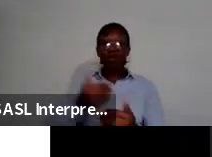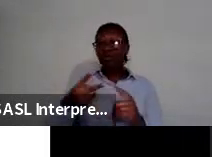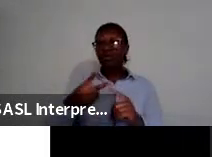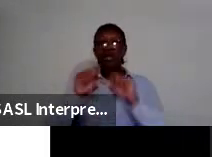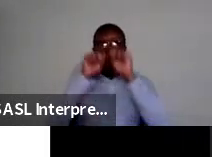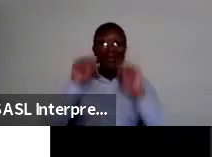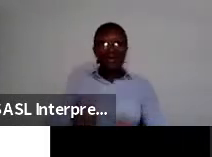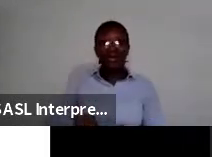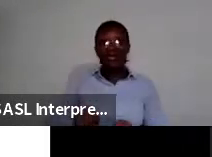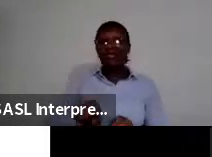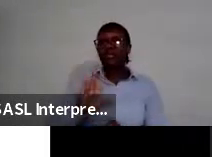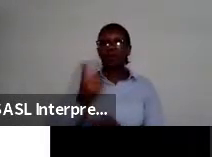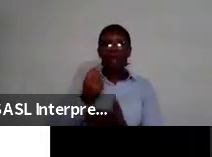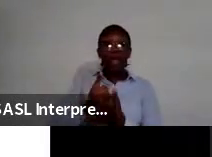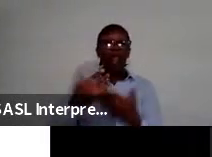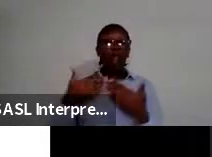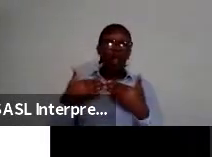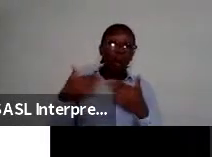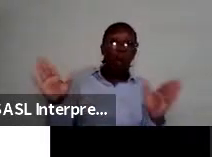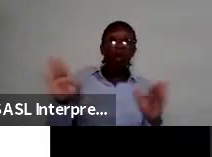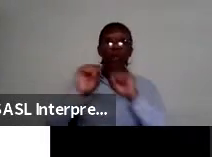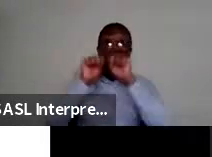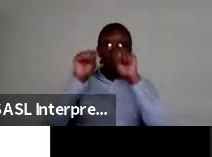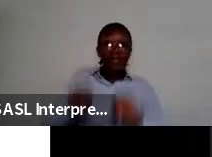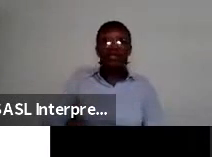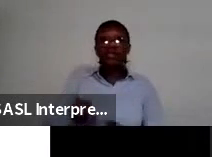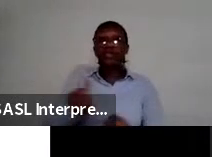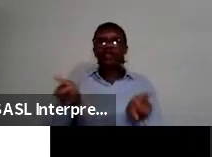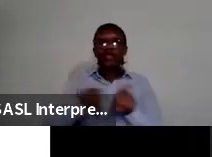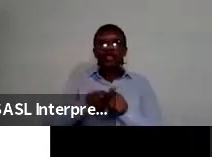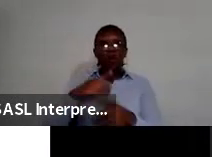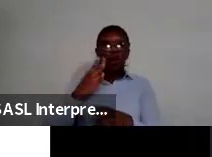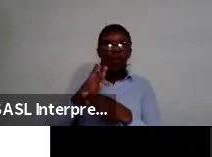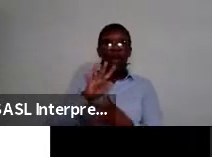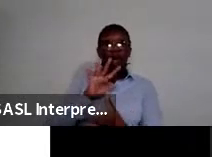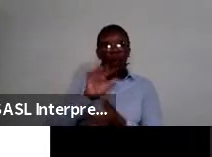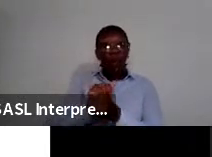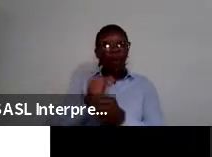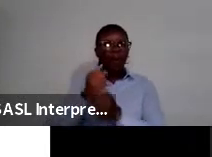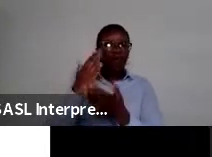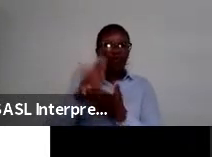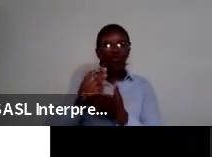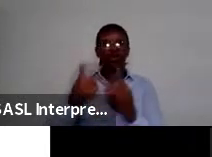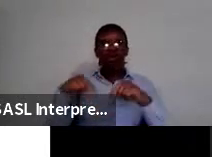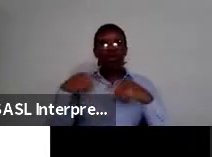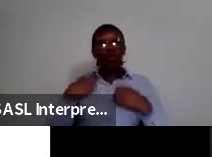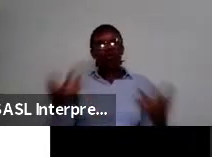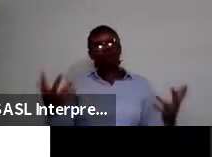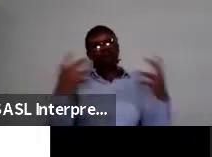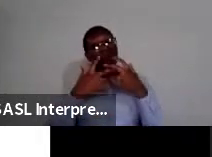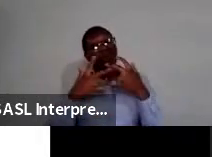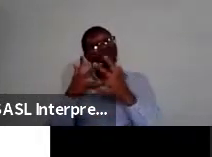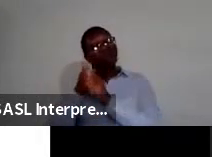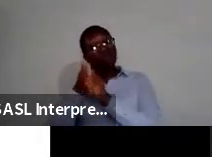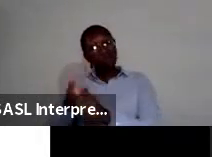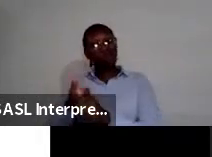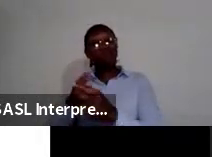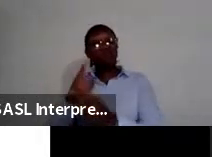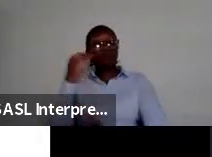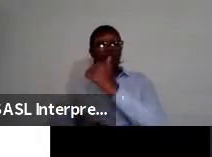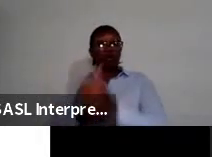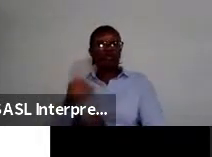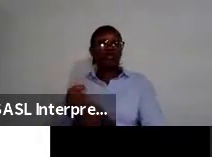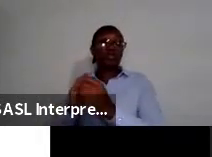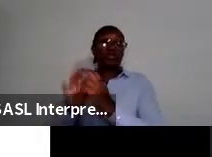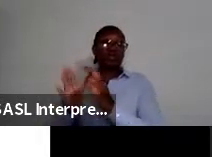transparent, very important, and lend itself to governance processes that seeks to ensure we adhere to such processes.